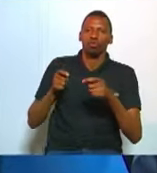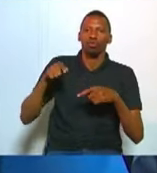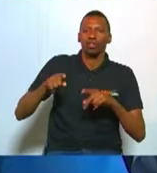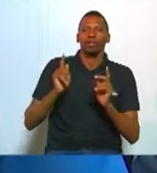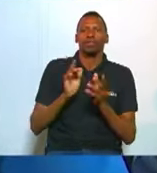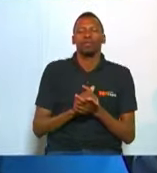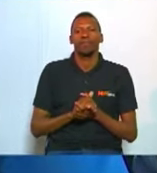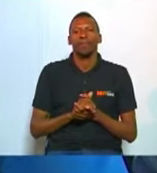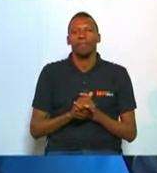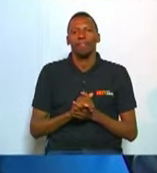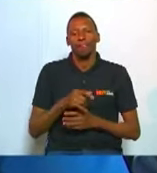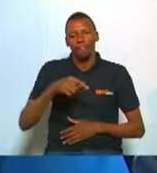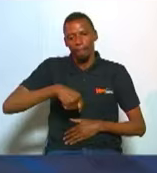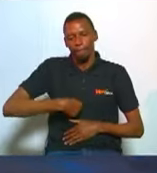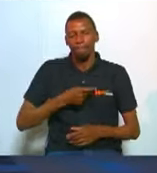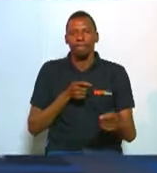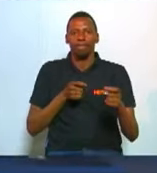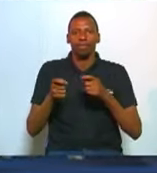Self-control.